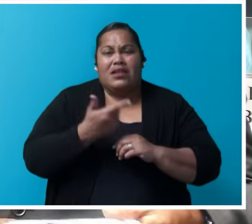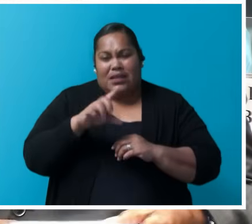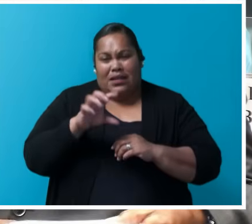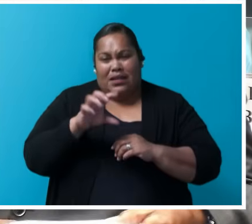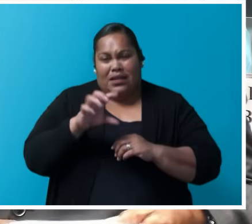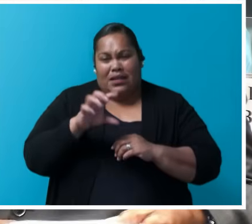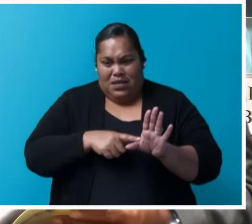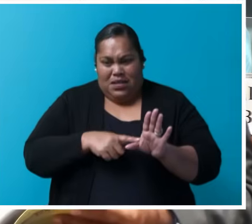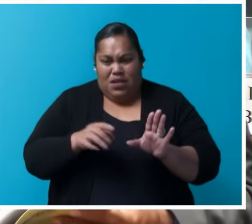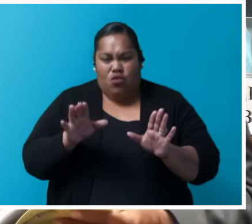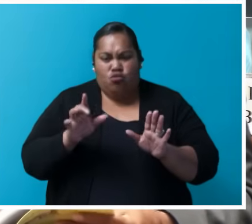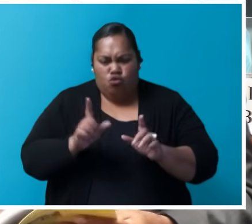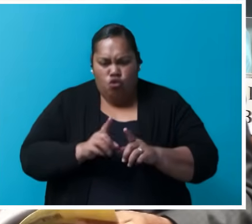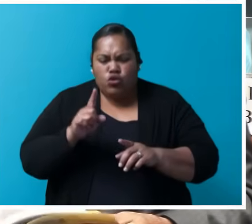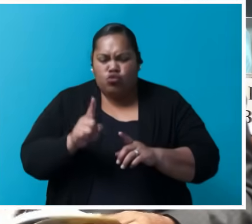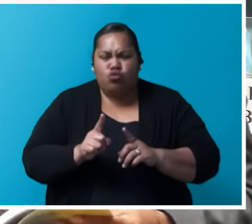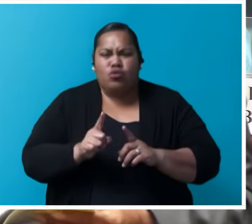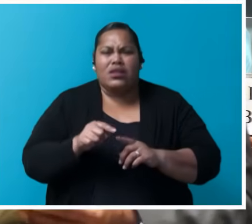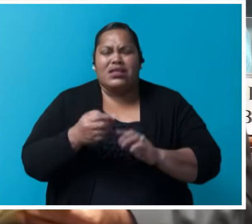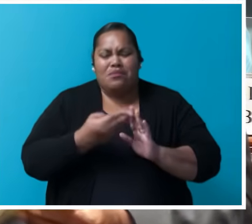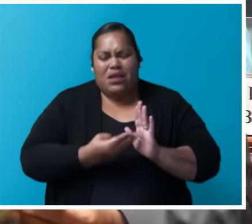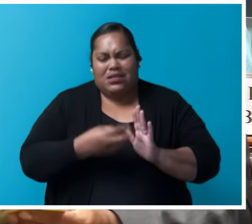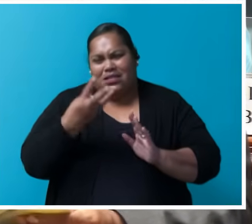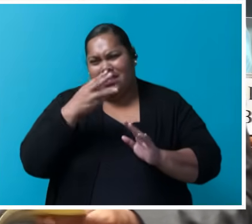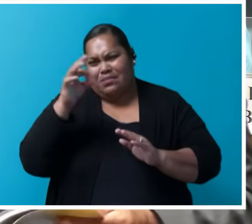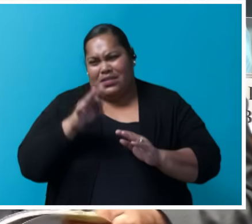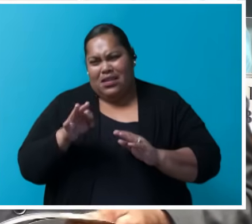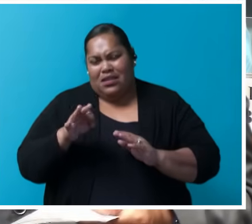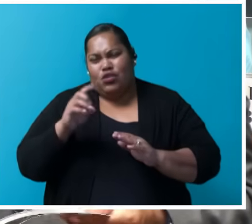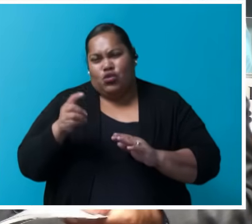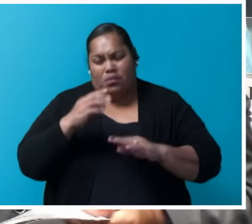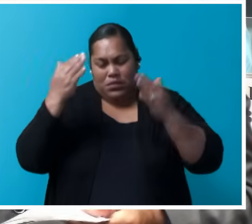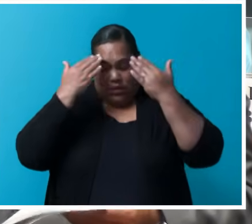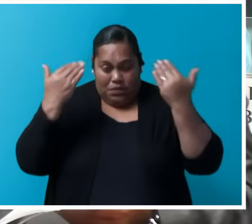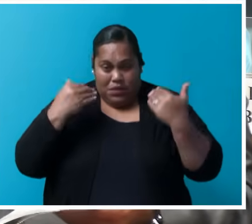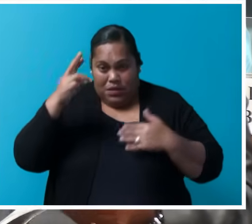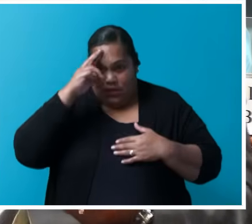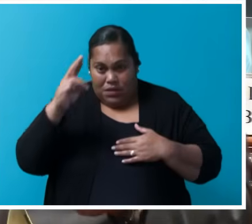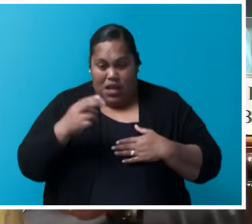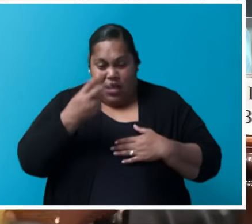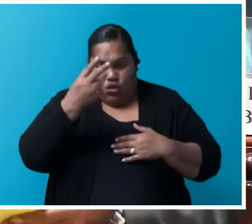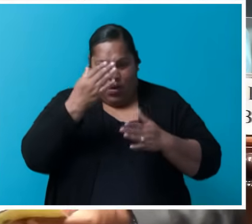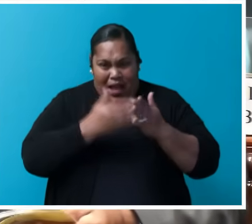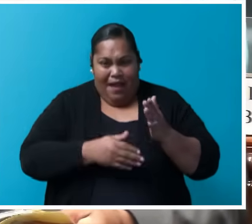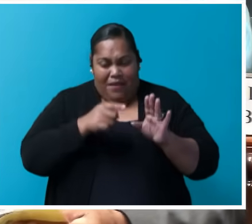the board by 3% in this budget. So if, in fact, Mr. Speaker, in 2.5